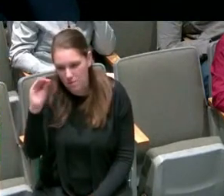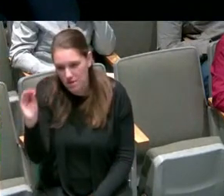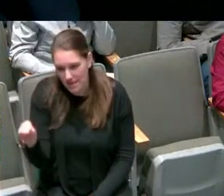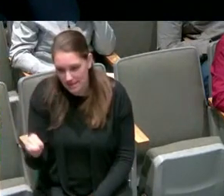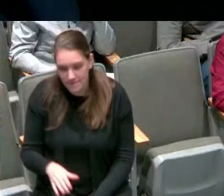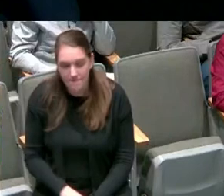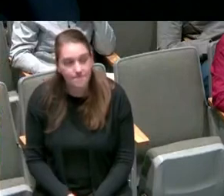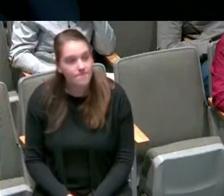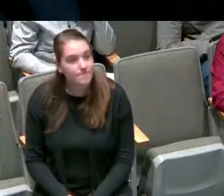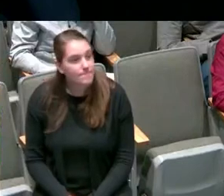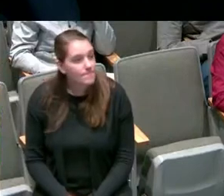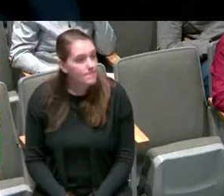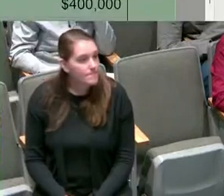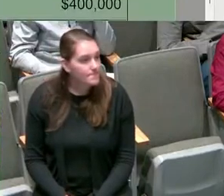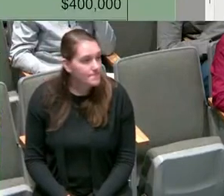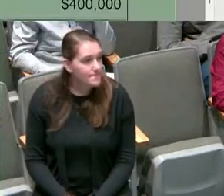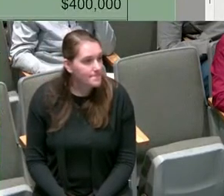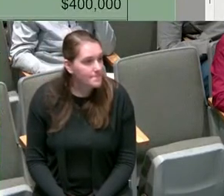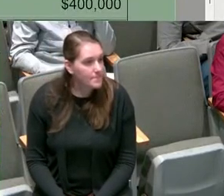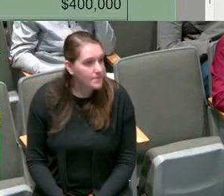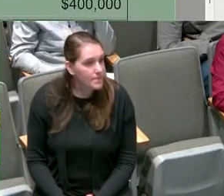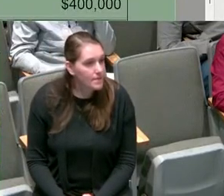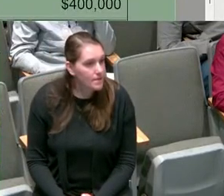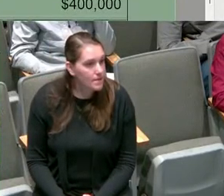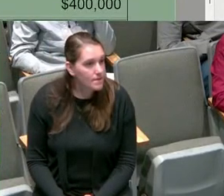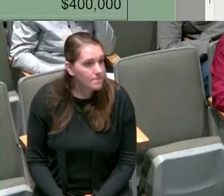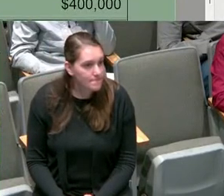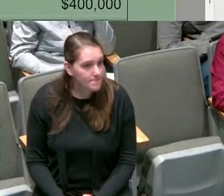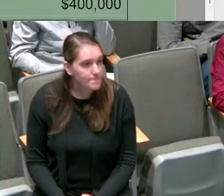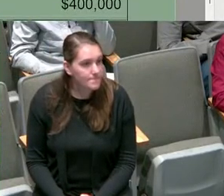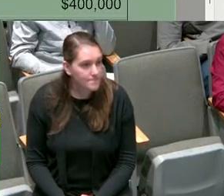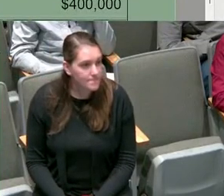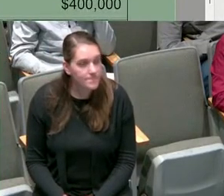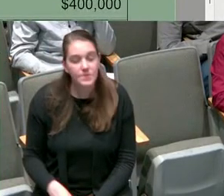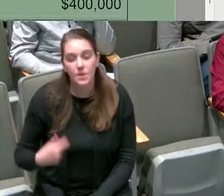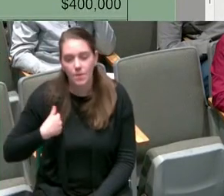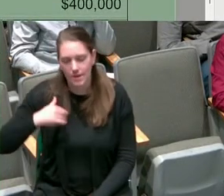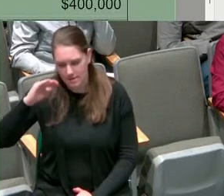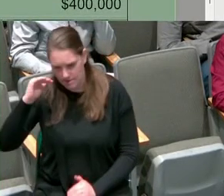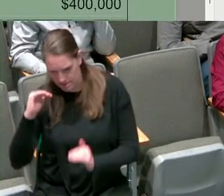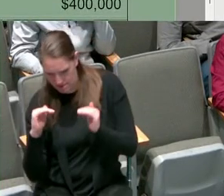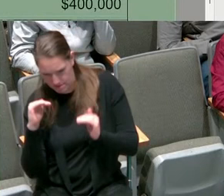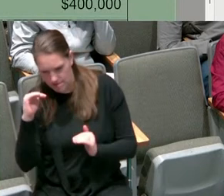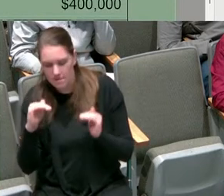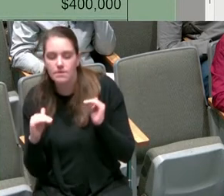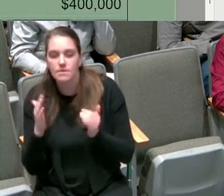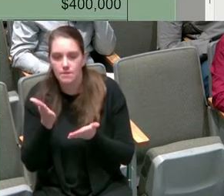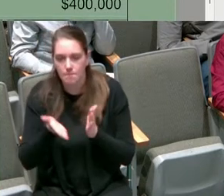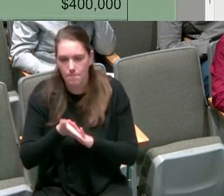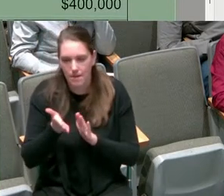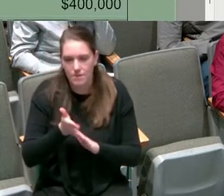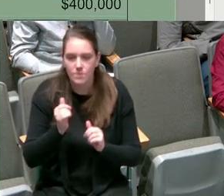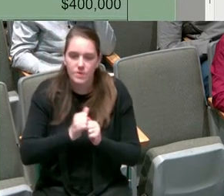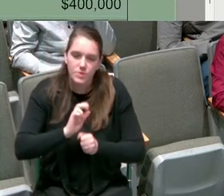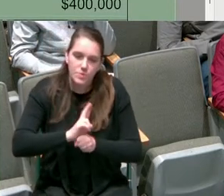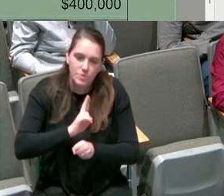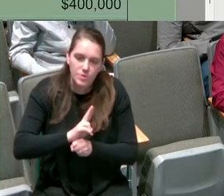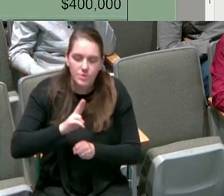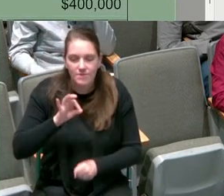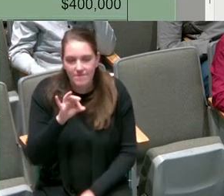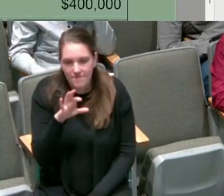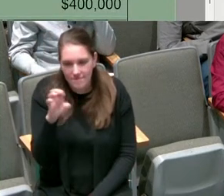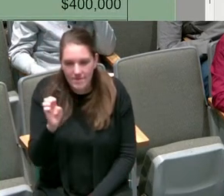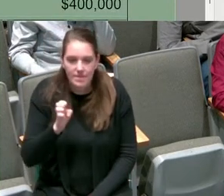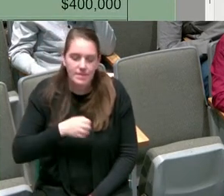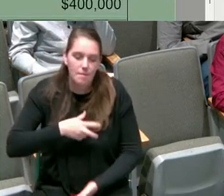slide we also offset the operating budget by user fees such as parking our